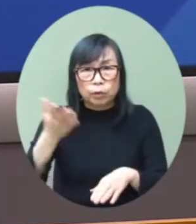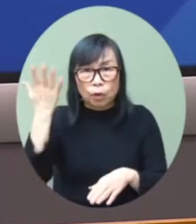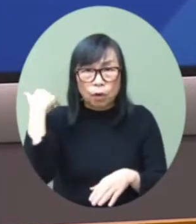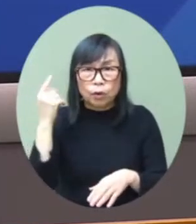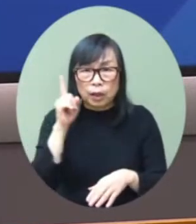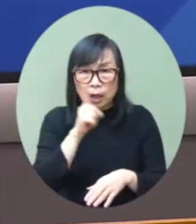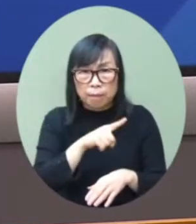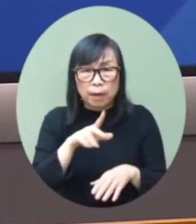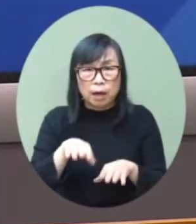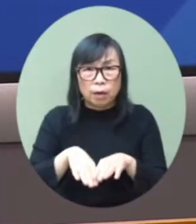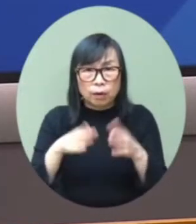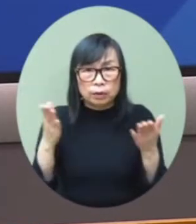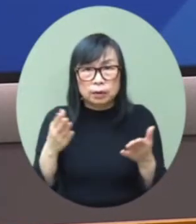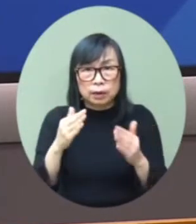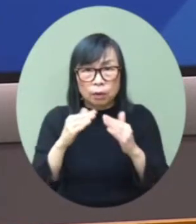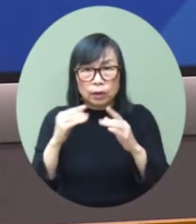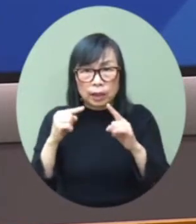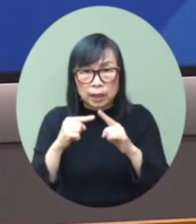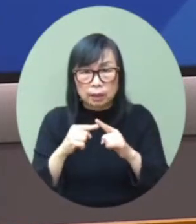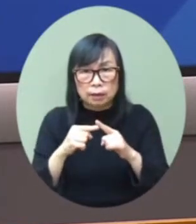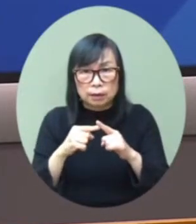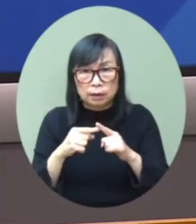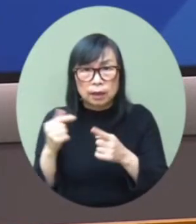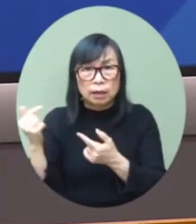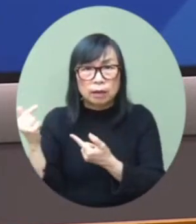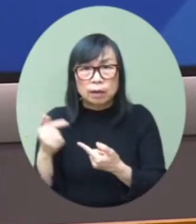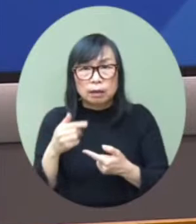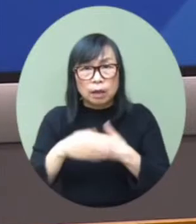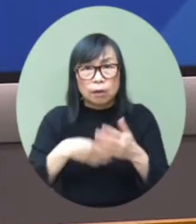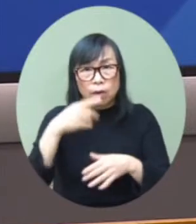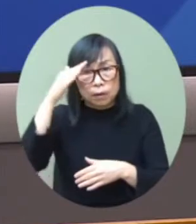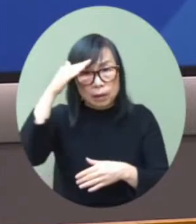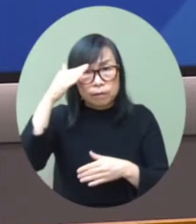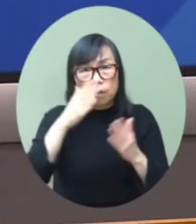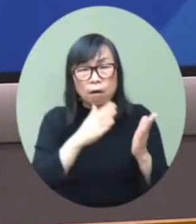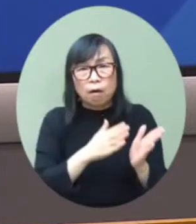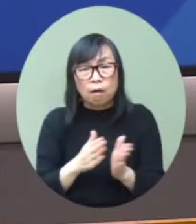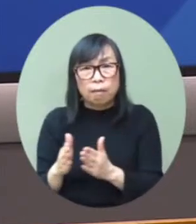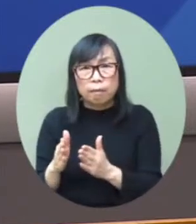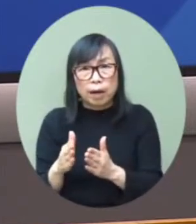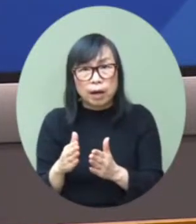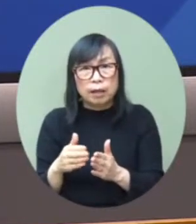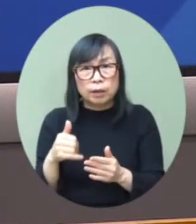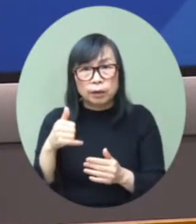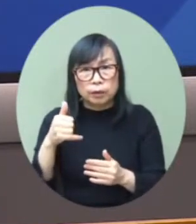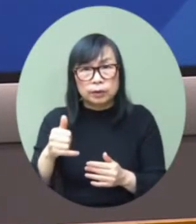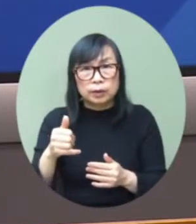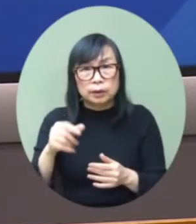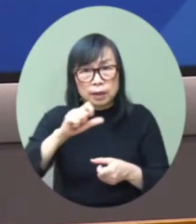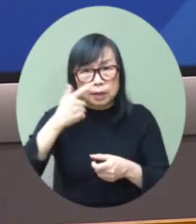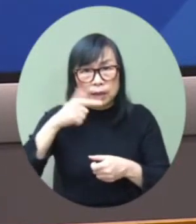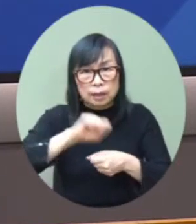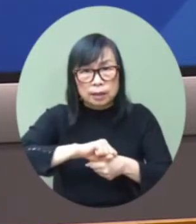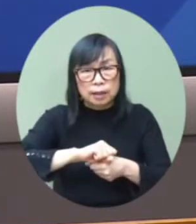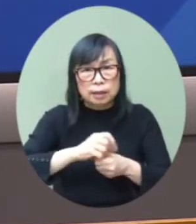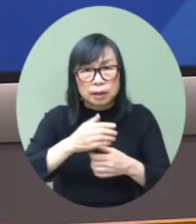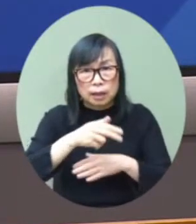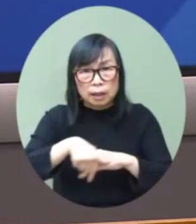But for the week that just passed, and with the police arrangement,